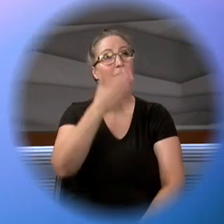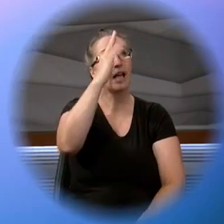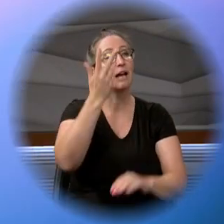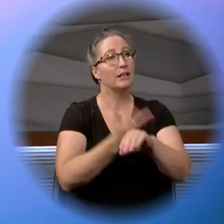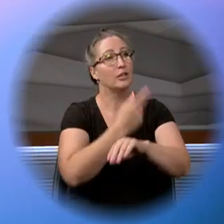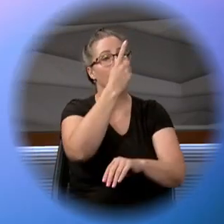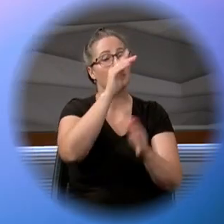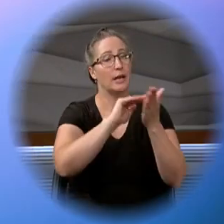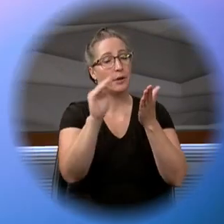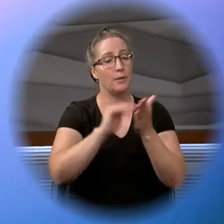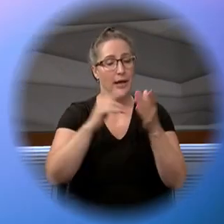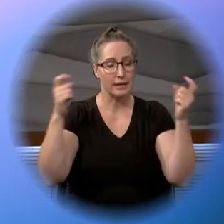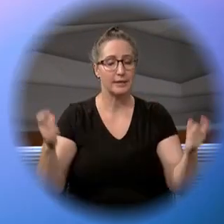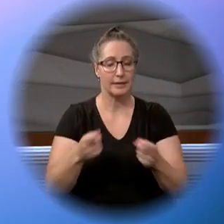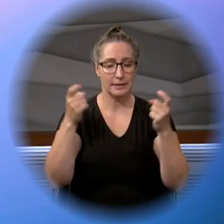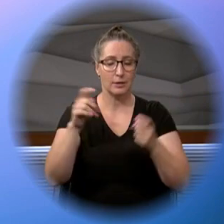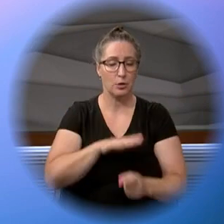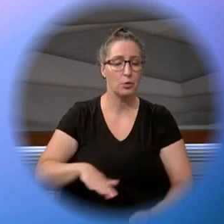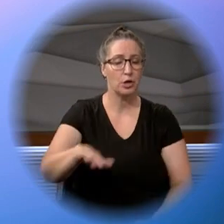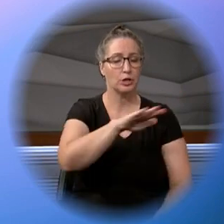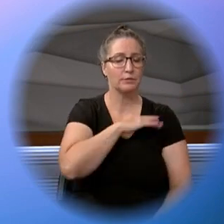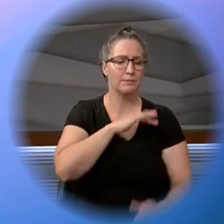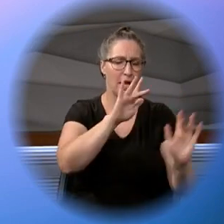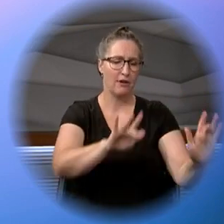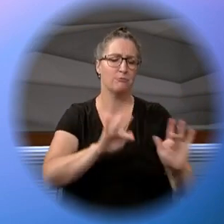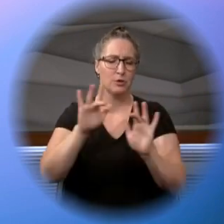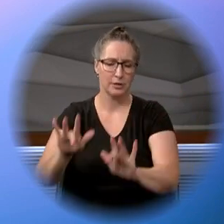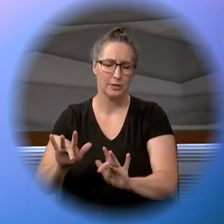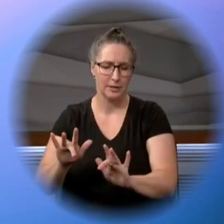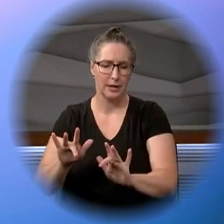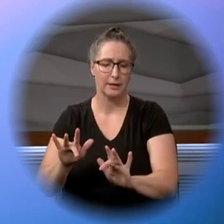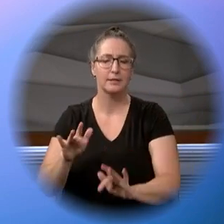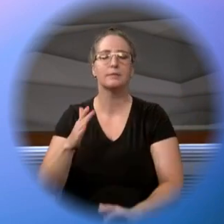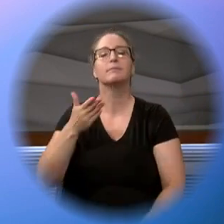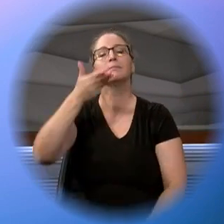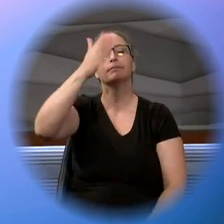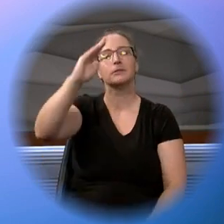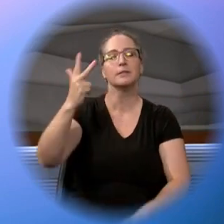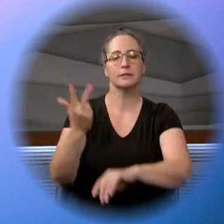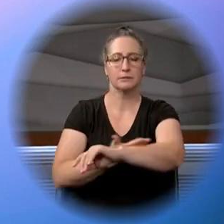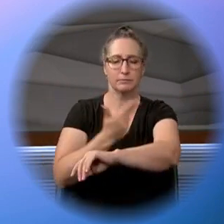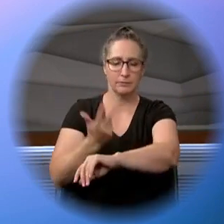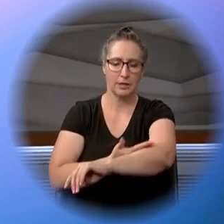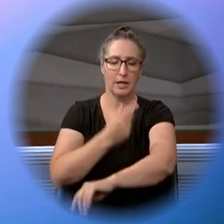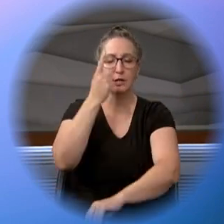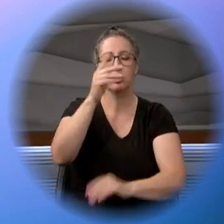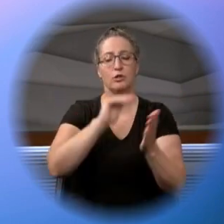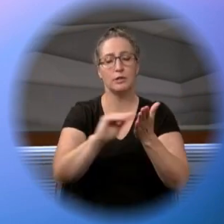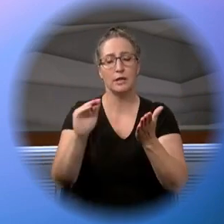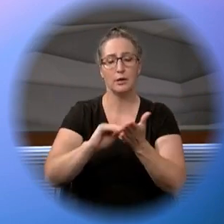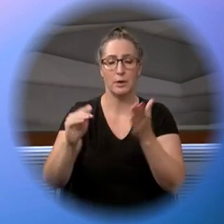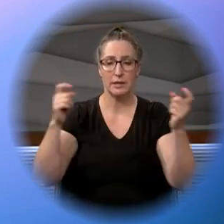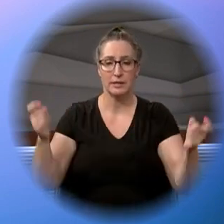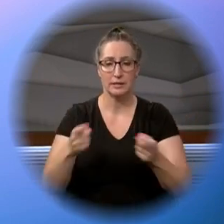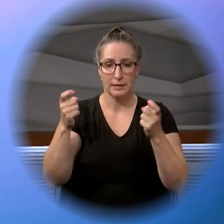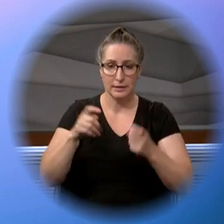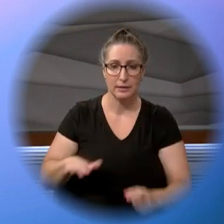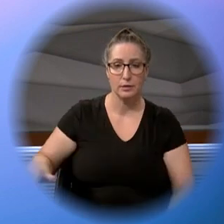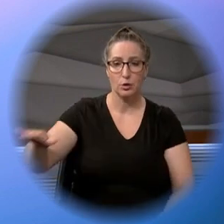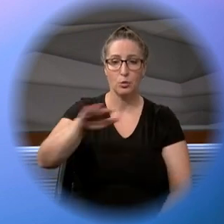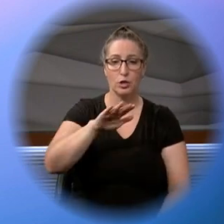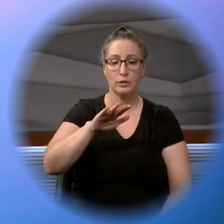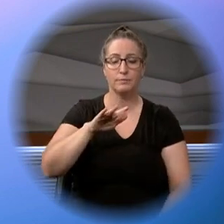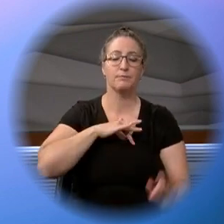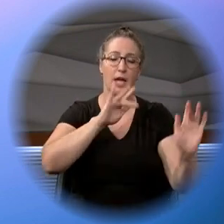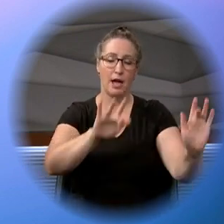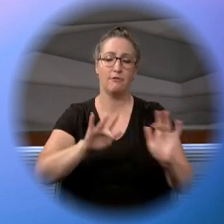Peace. Lamb of God. You take away the sins of the world. Have mercy on us. Lamb of God, you take away the